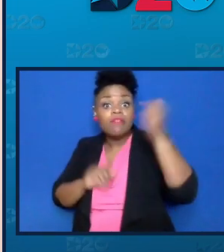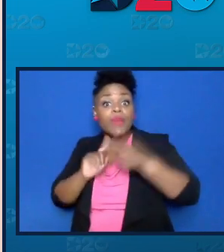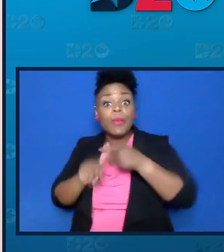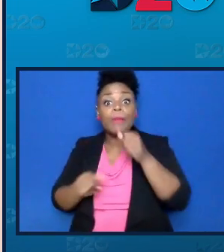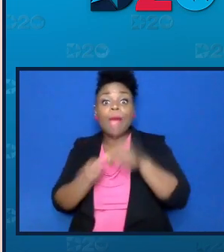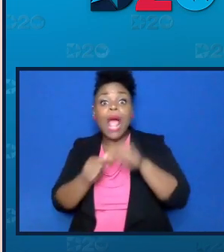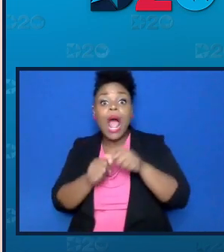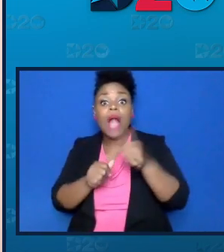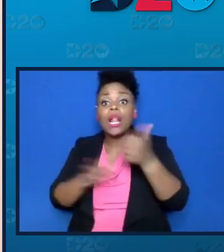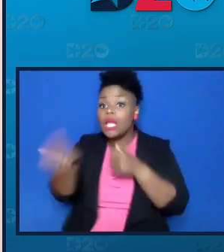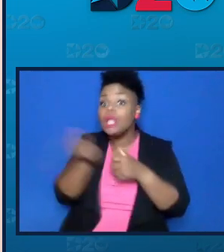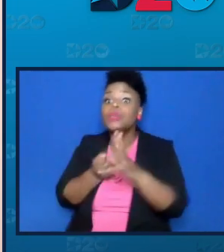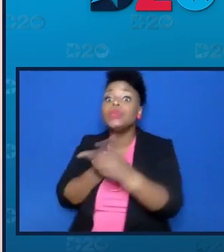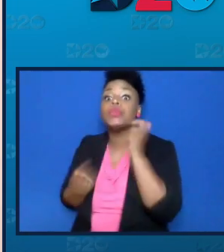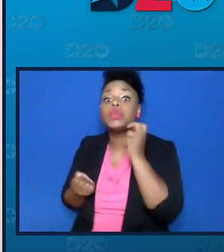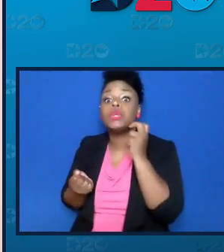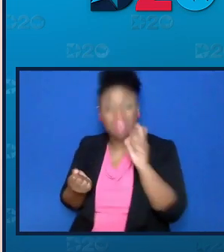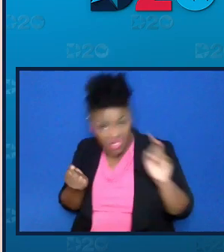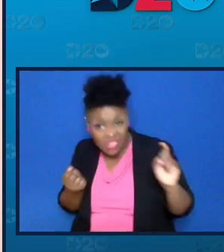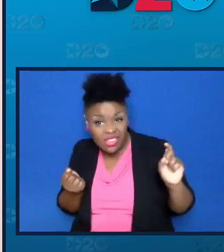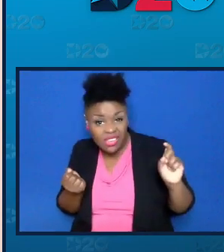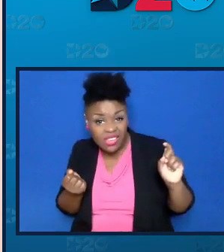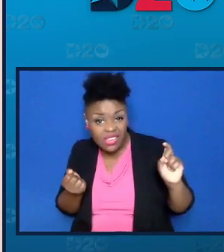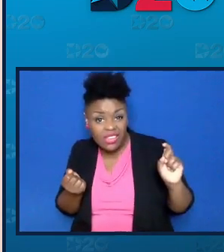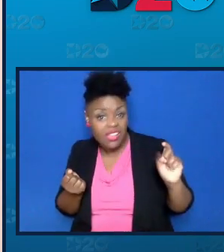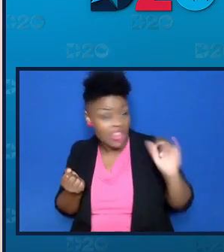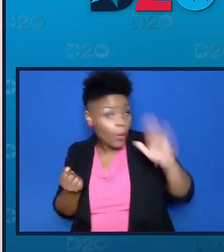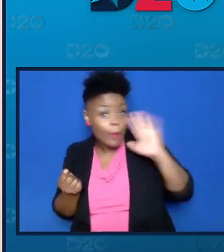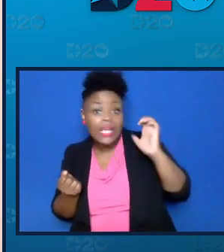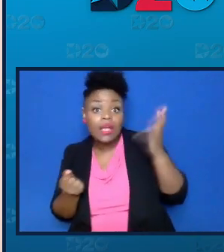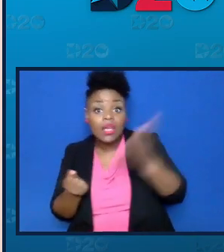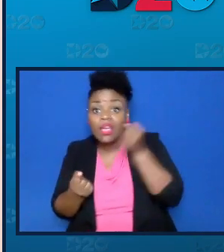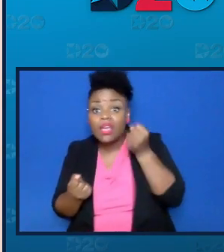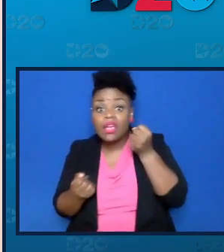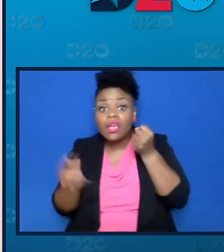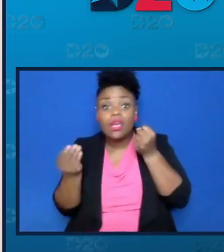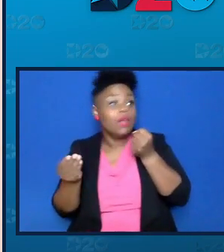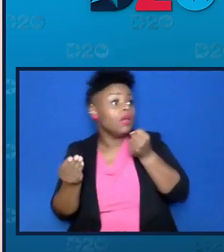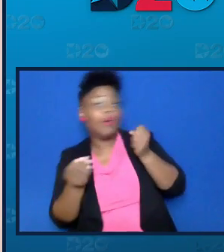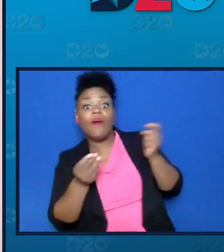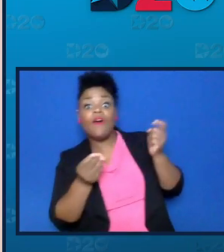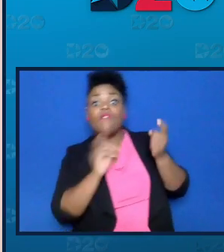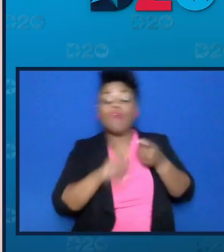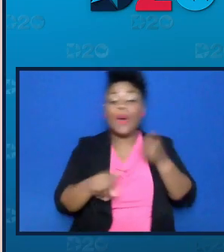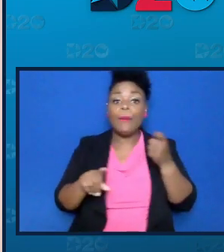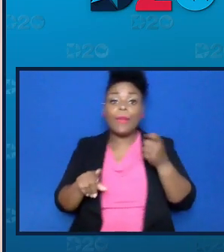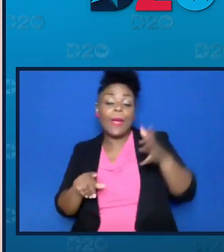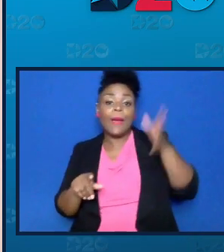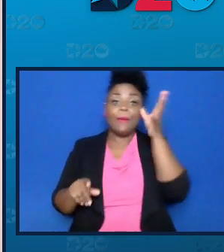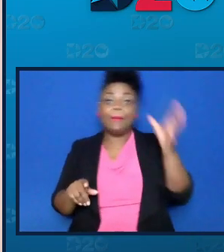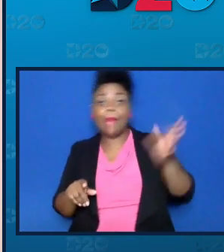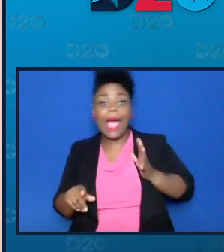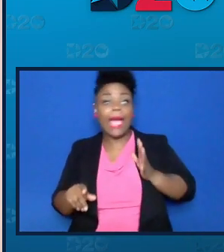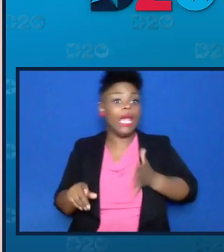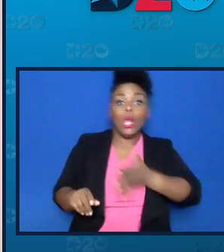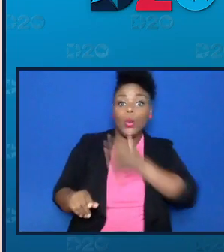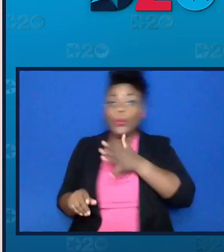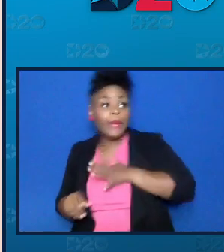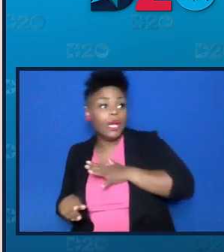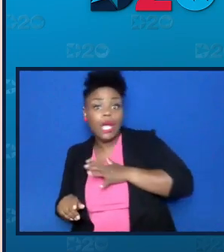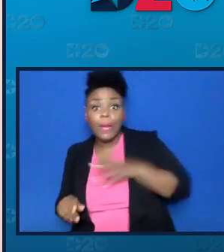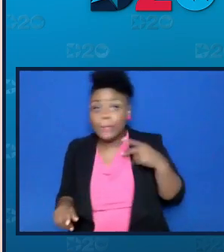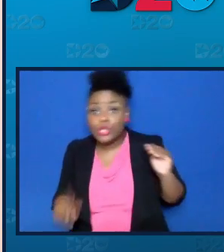by the mailmen? Will they be taken from the mailmen and the mailwomen? Will they be